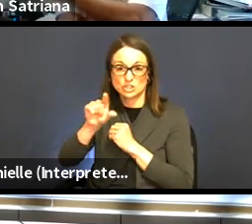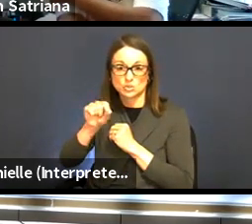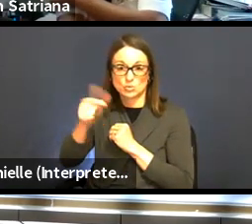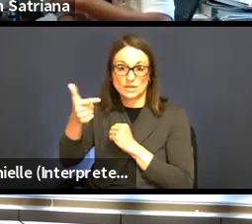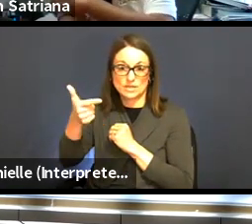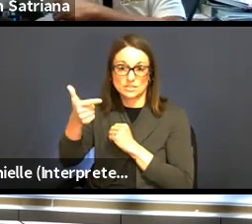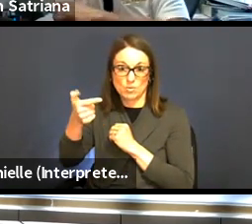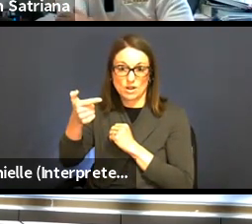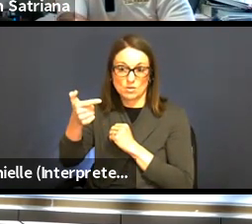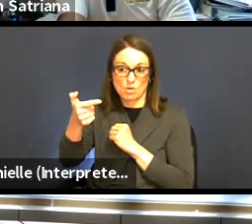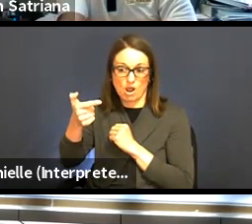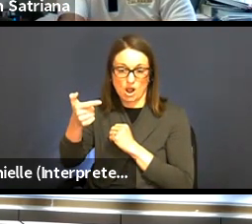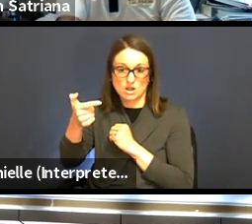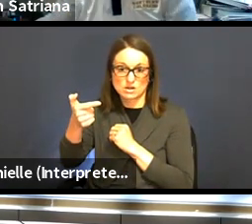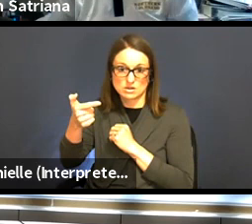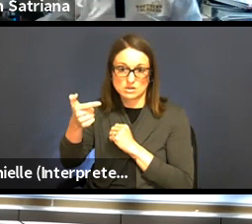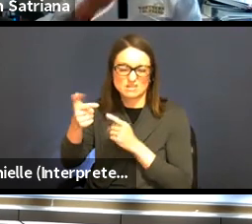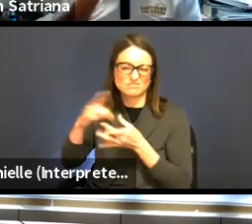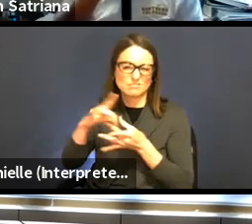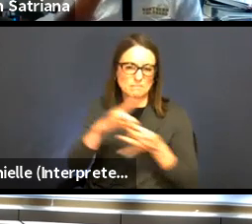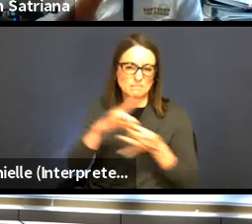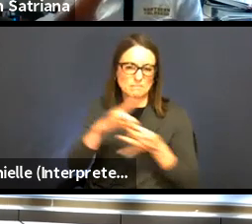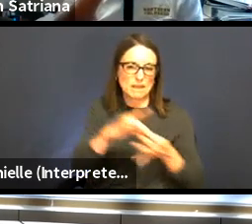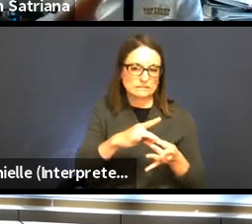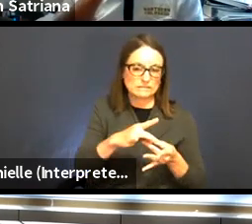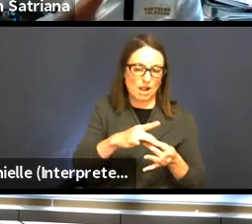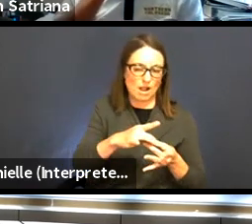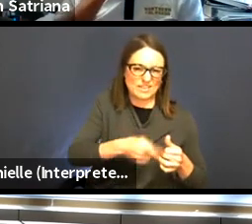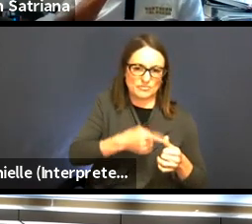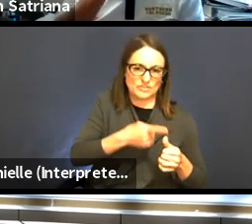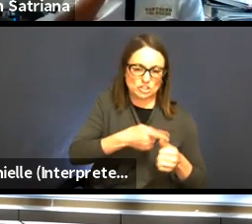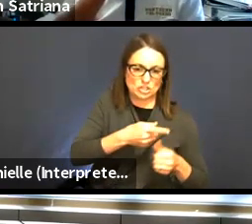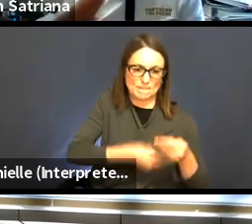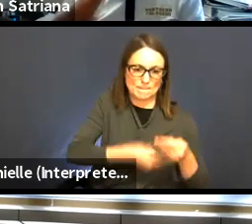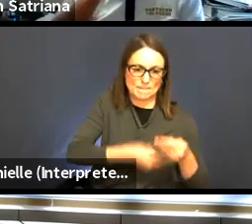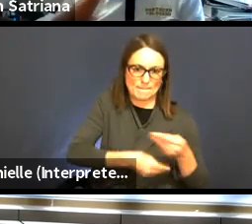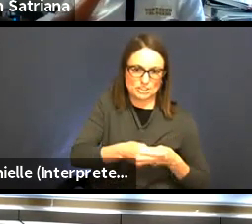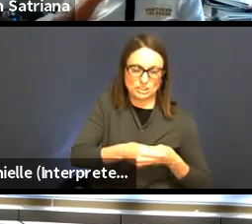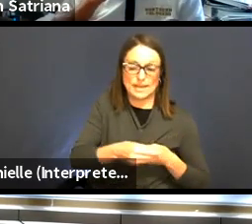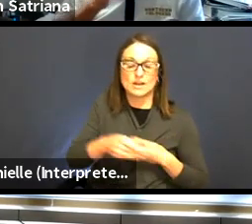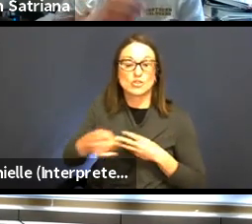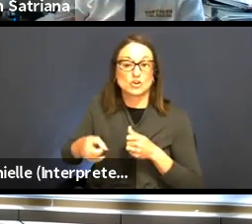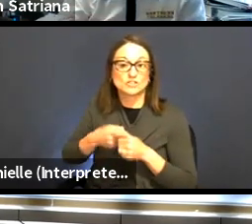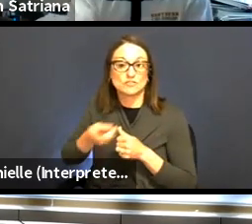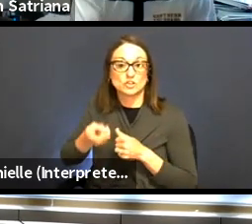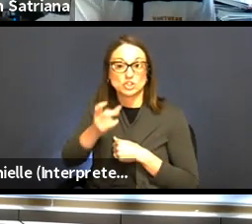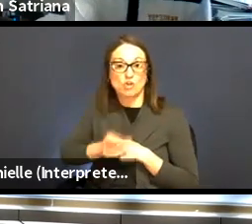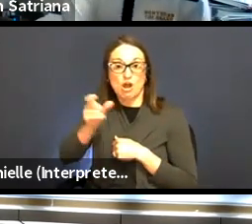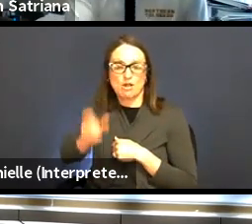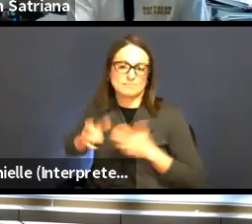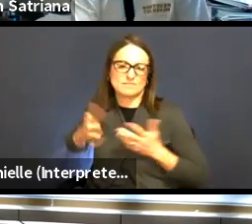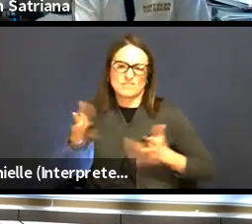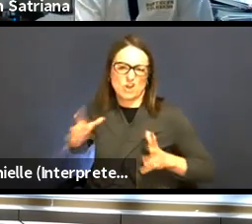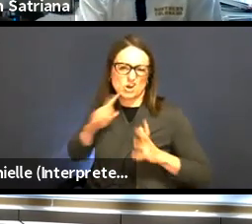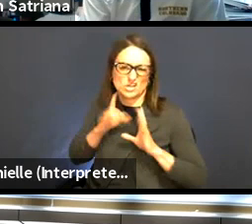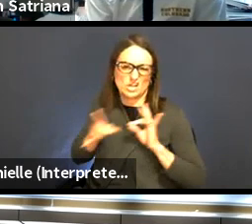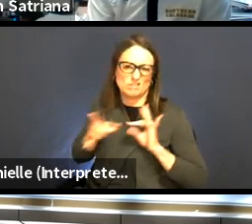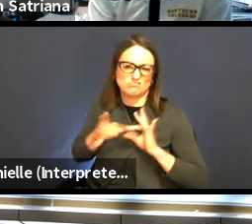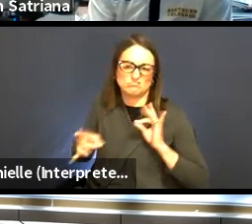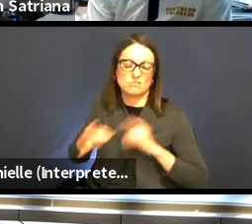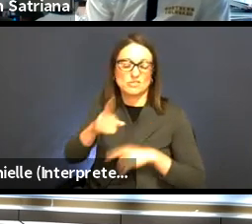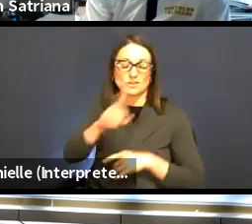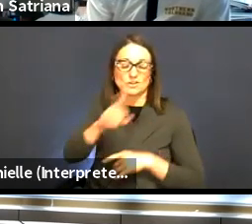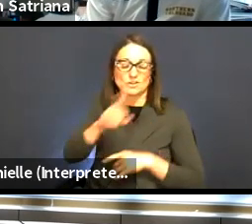budget. The first 2 columns of that table I've already talked about. They were the actual year end for last year, June